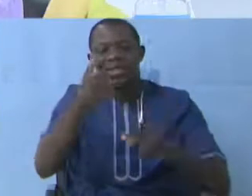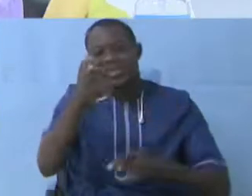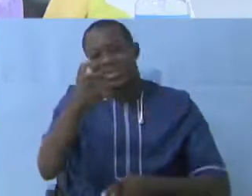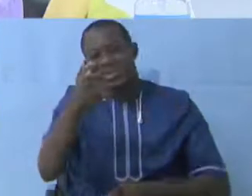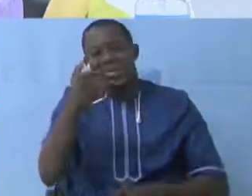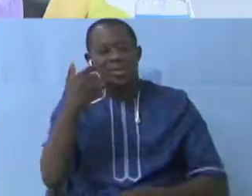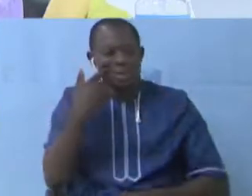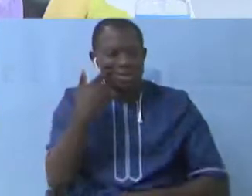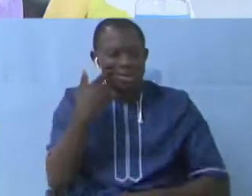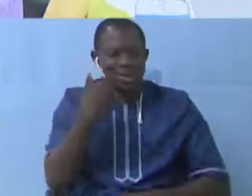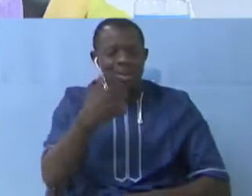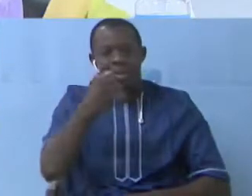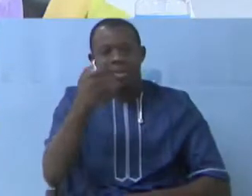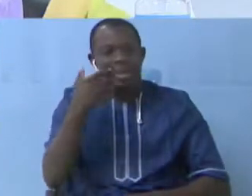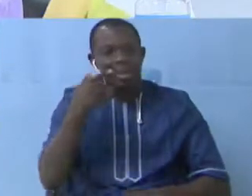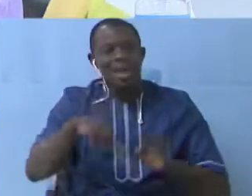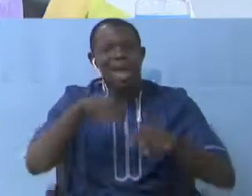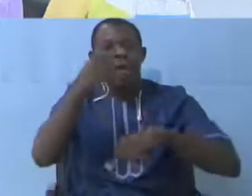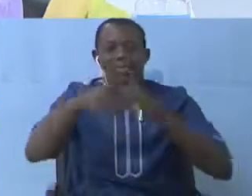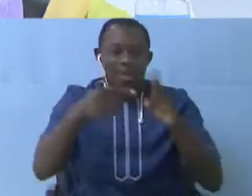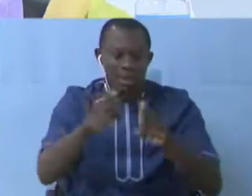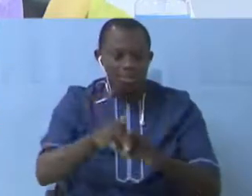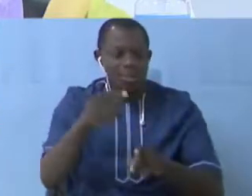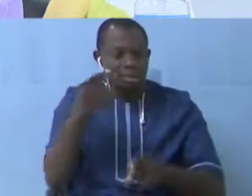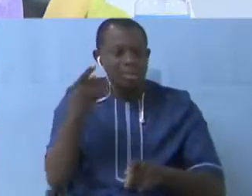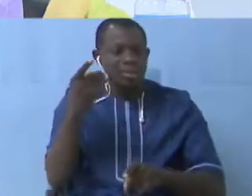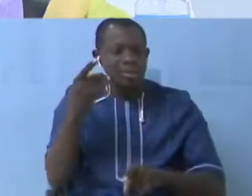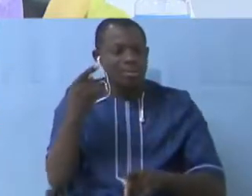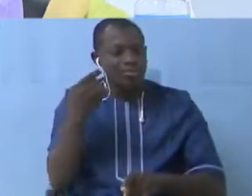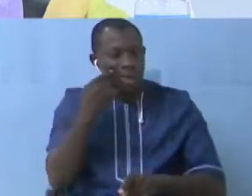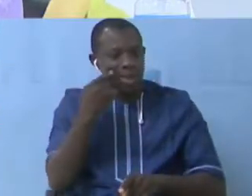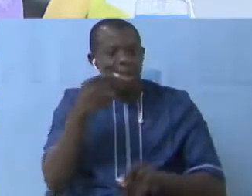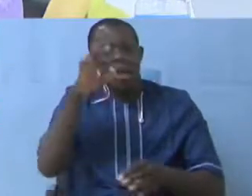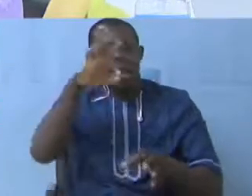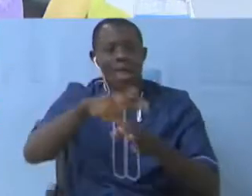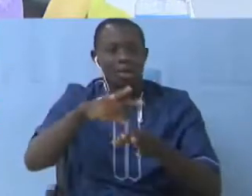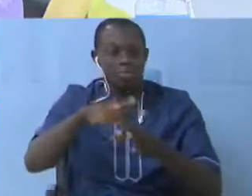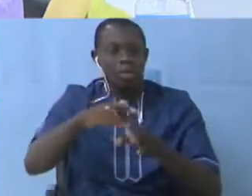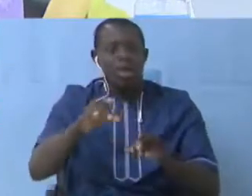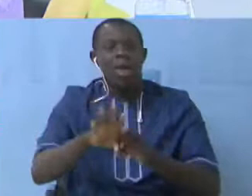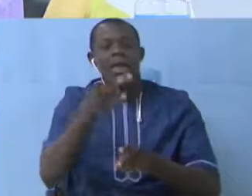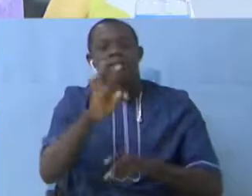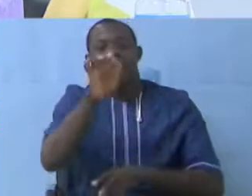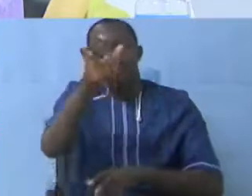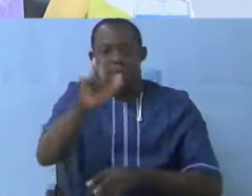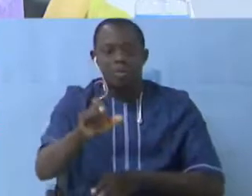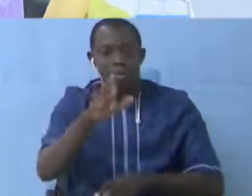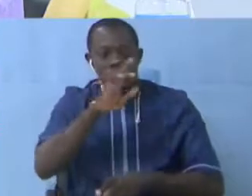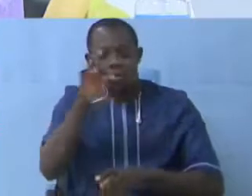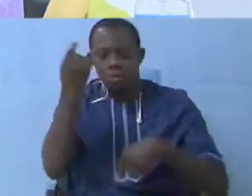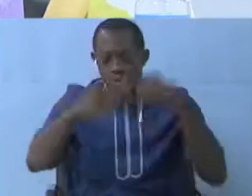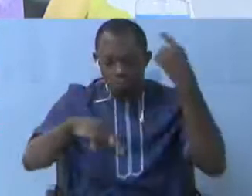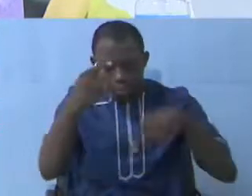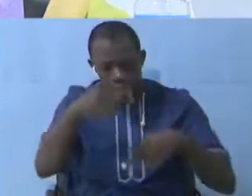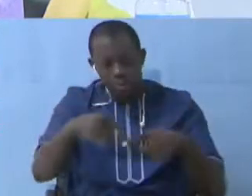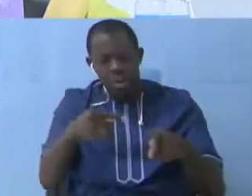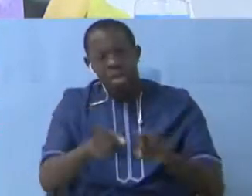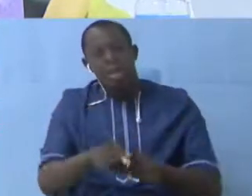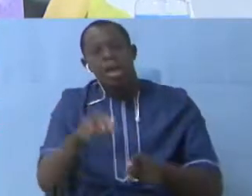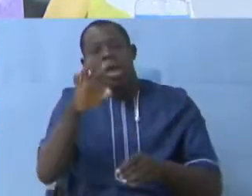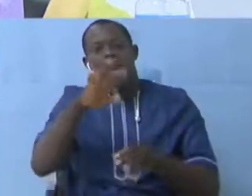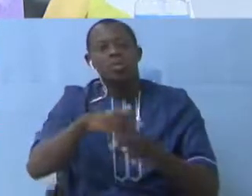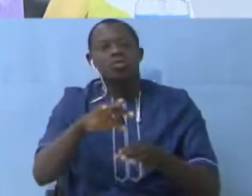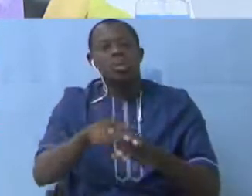his or her election, and in any case where the candidature of a person contesting the election is